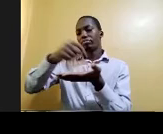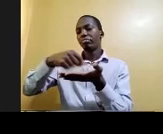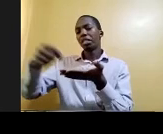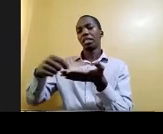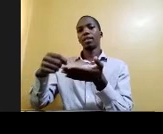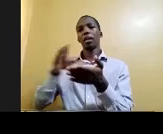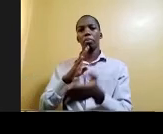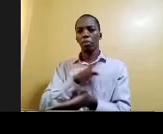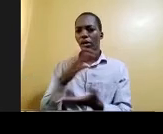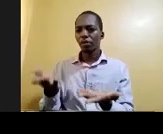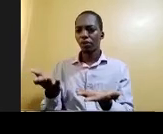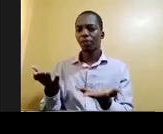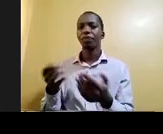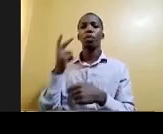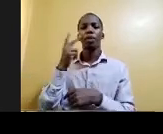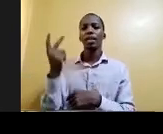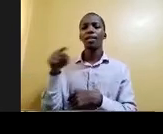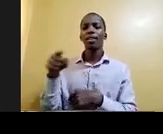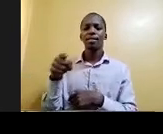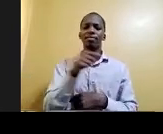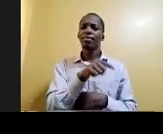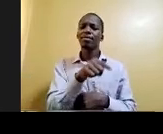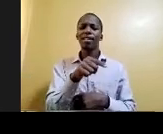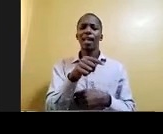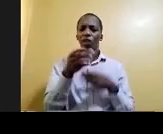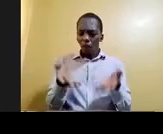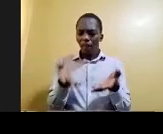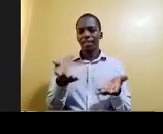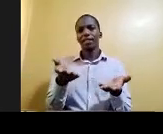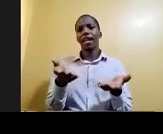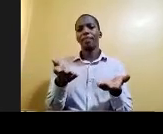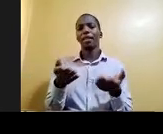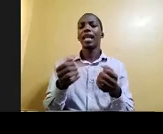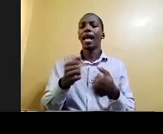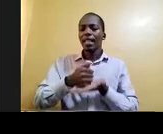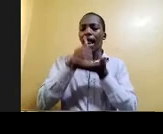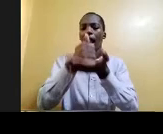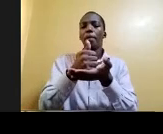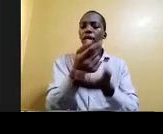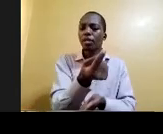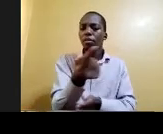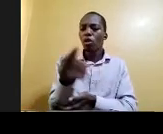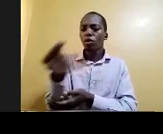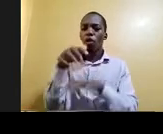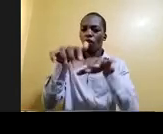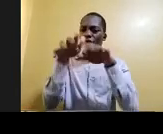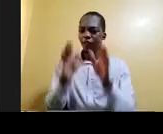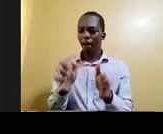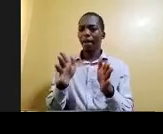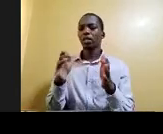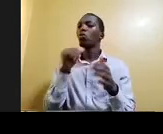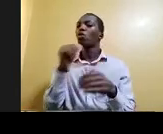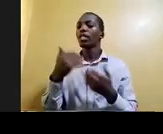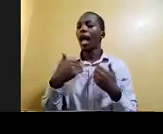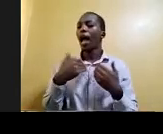we find that this is the predominant group at the moment. It's enabled small farmers who do not necessarily have the facility